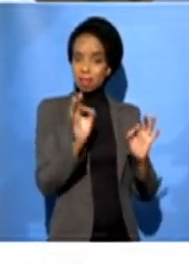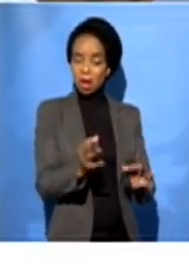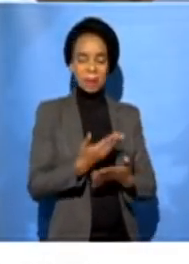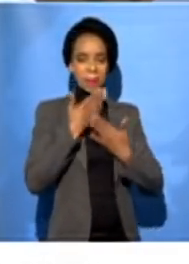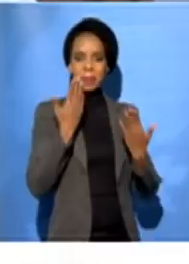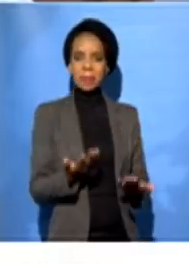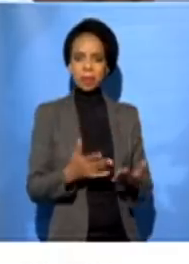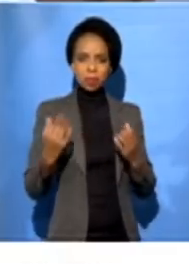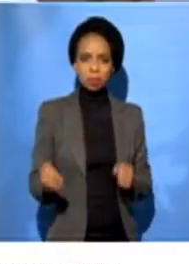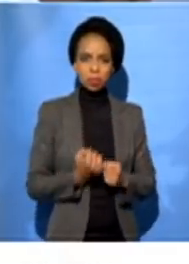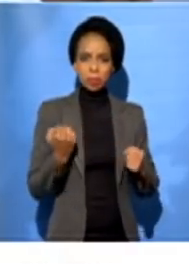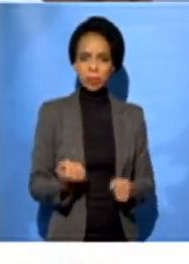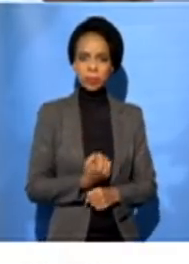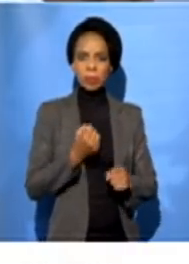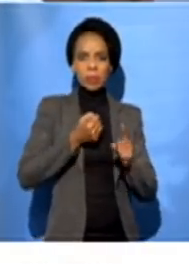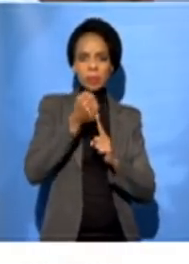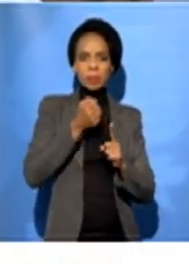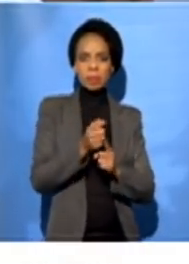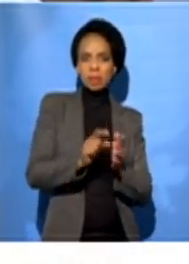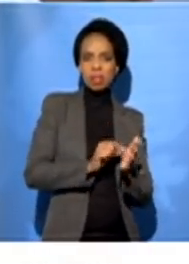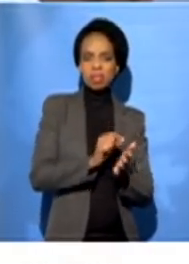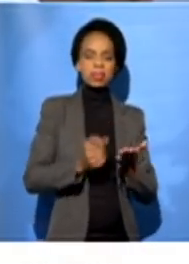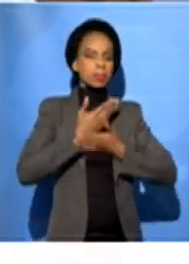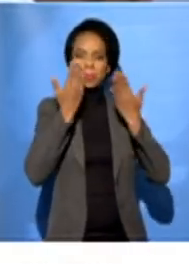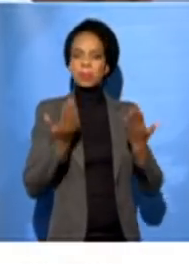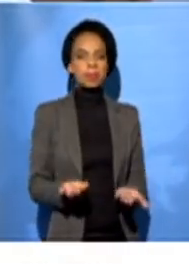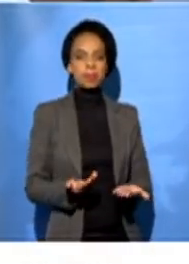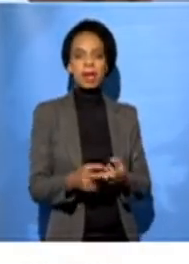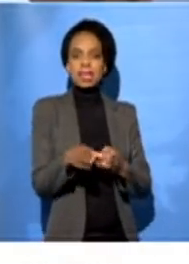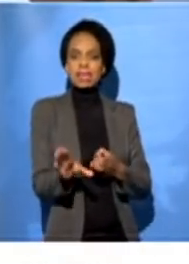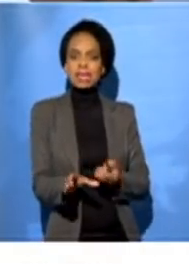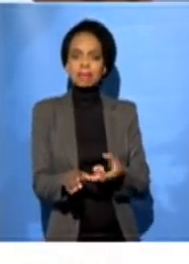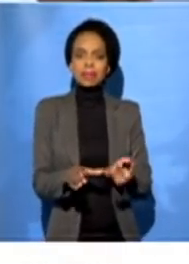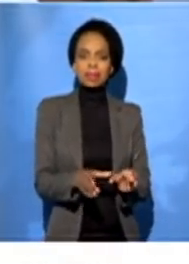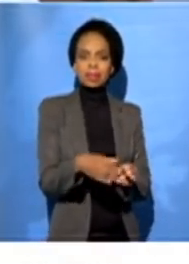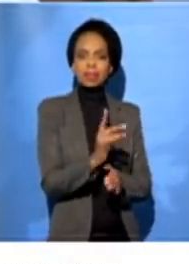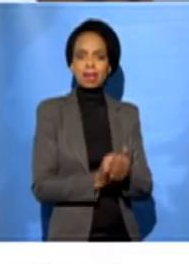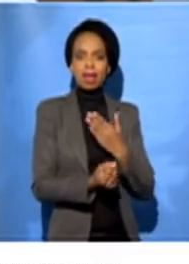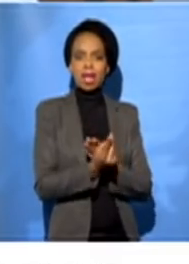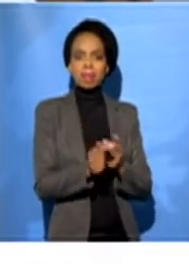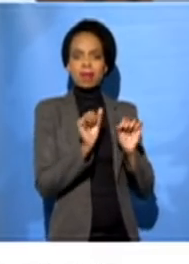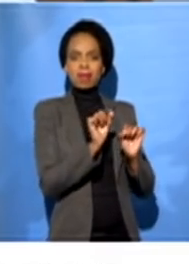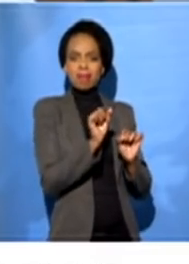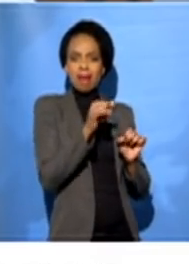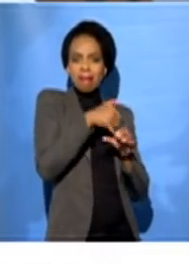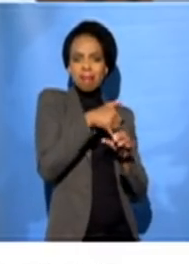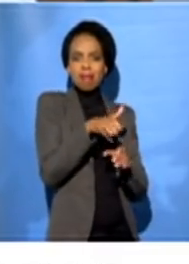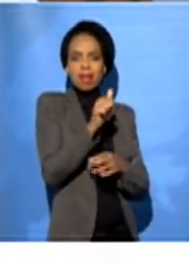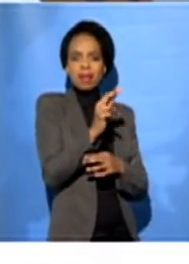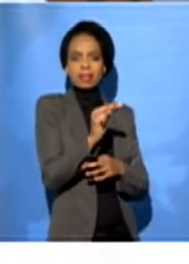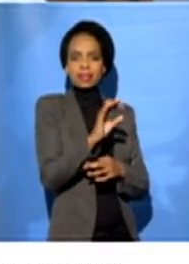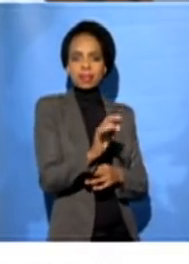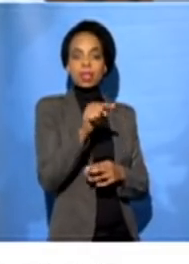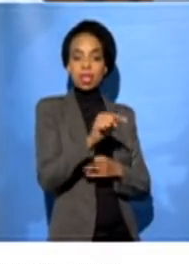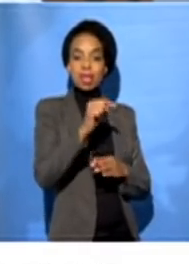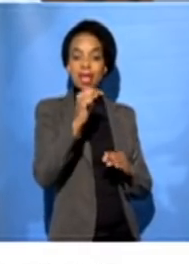of energy in the election. It is divisions within the context of the ANC and high levels of political